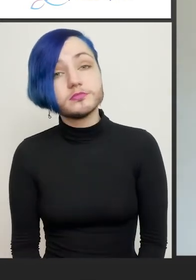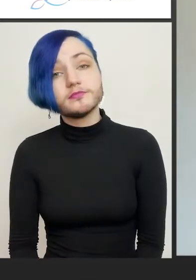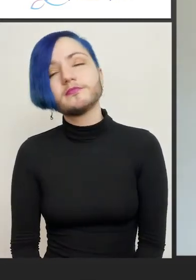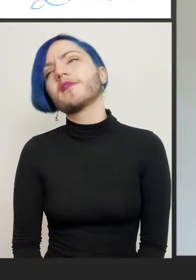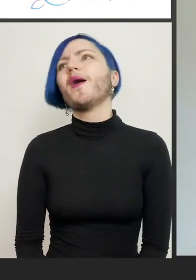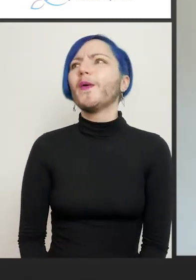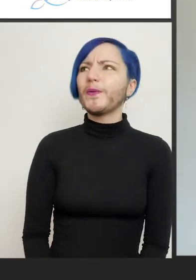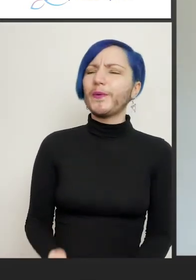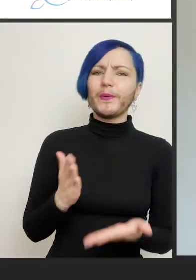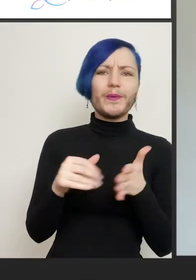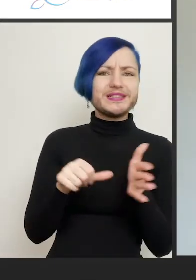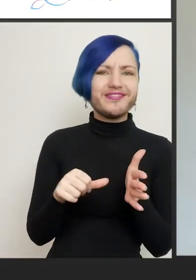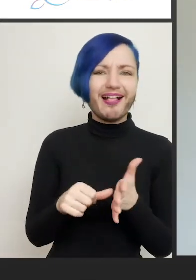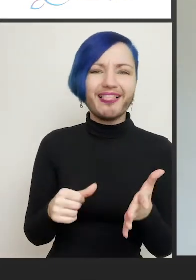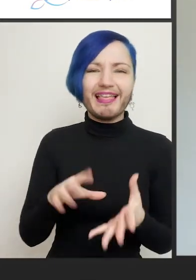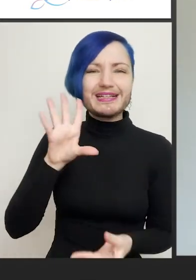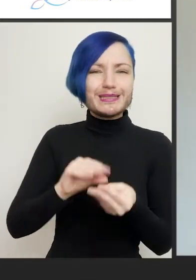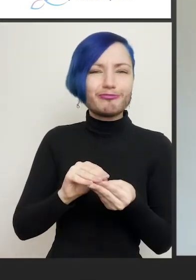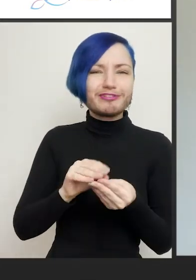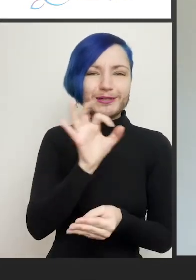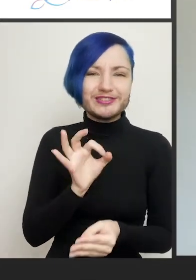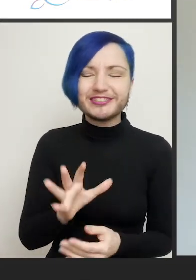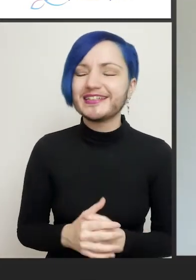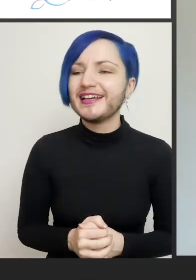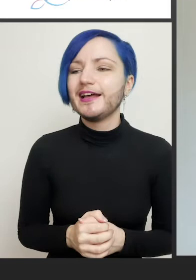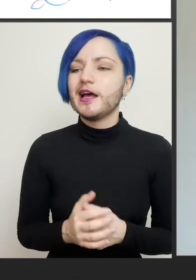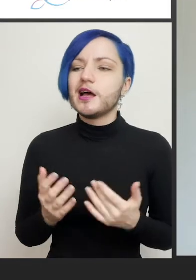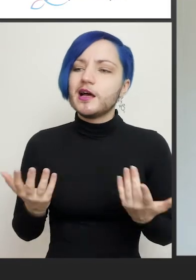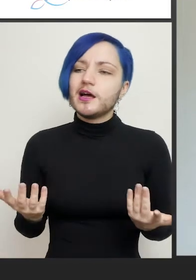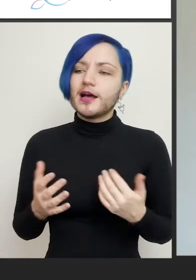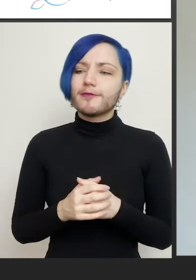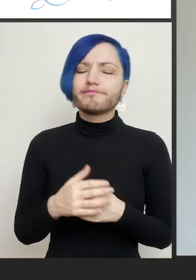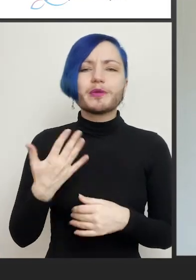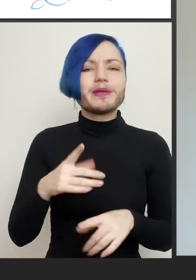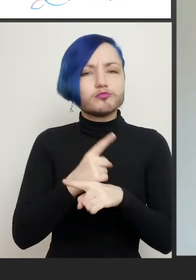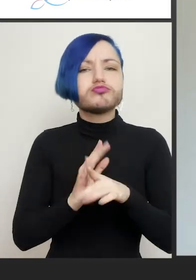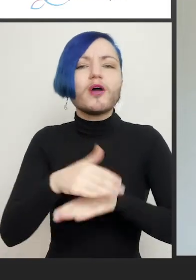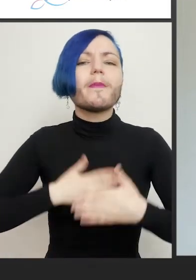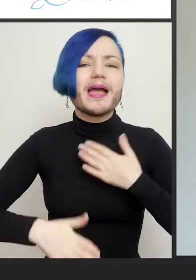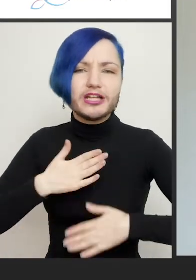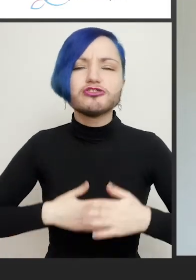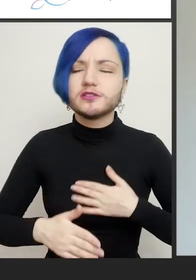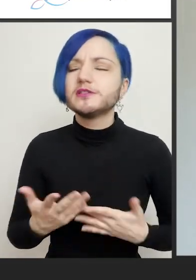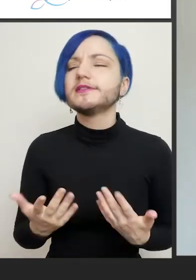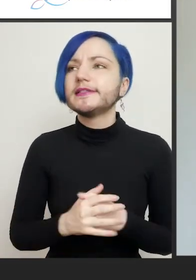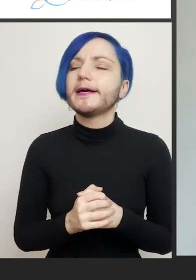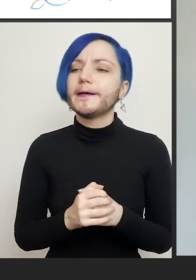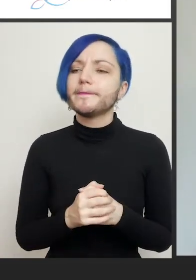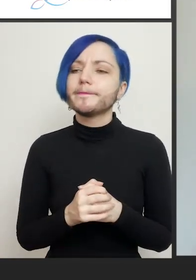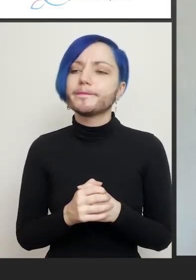It's a difficult one, isn't it? So a summary one. I think, I said about patience, and I think I sort